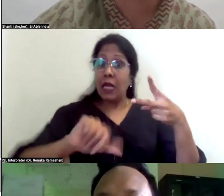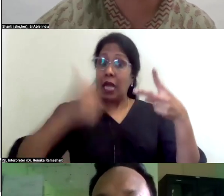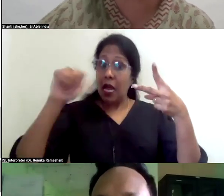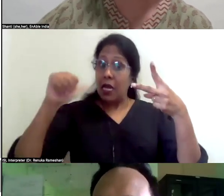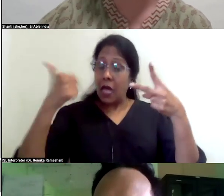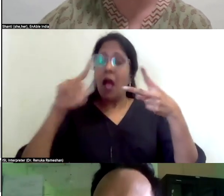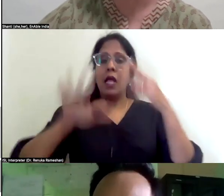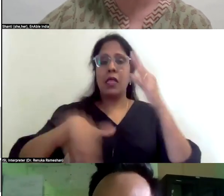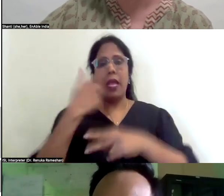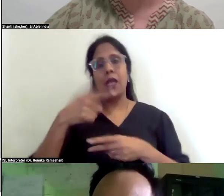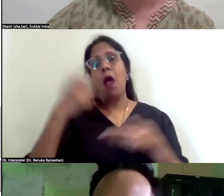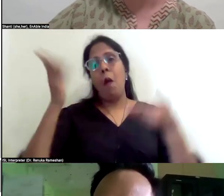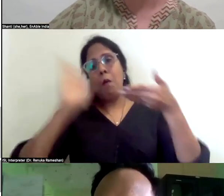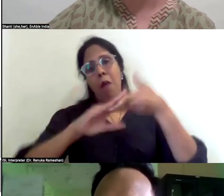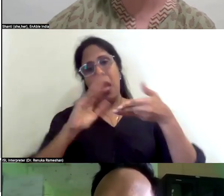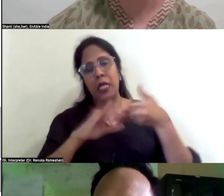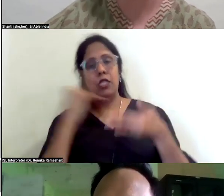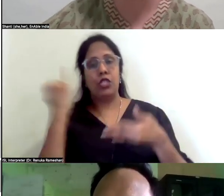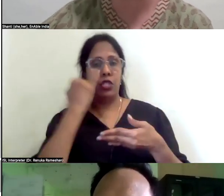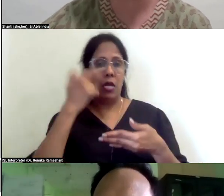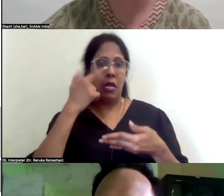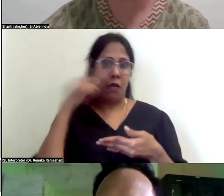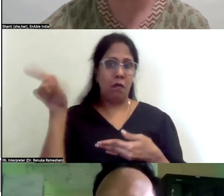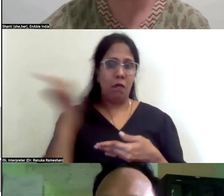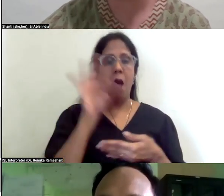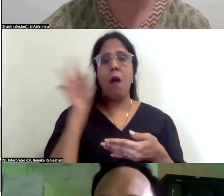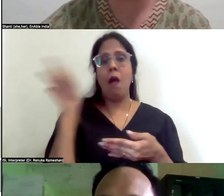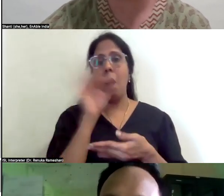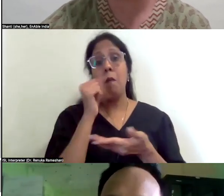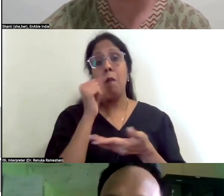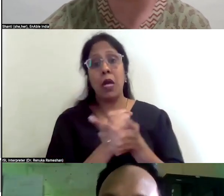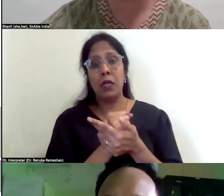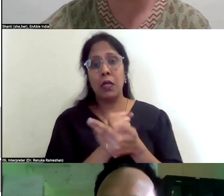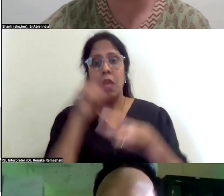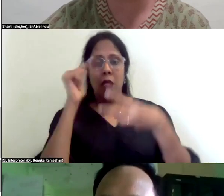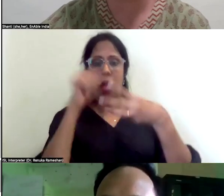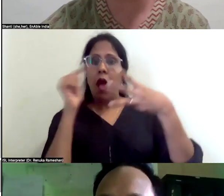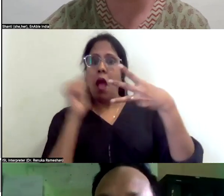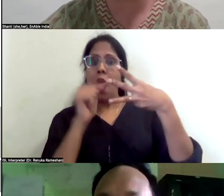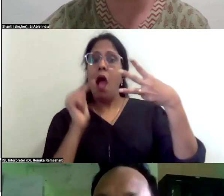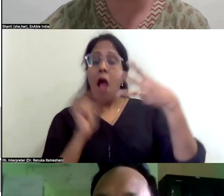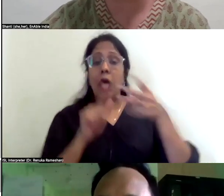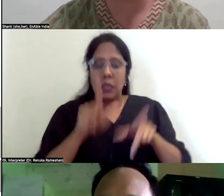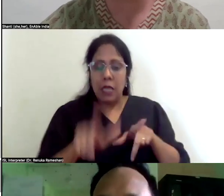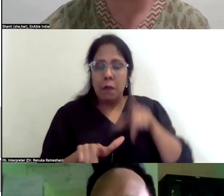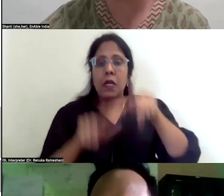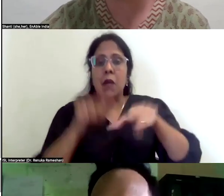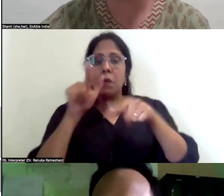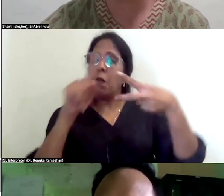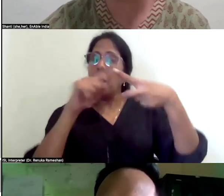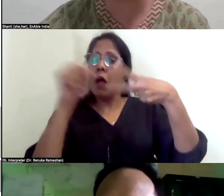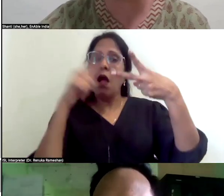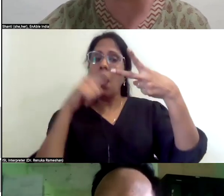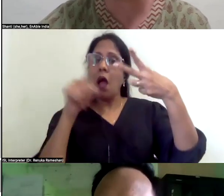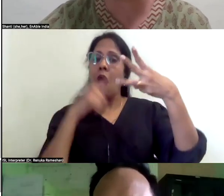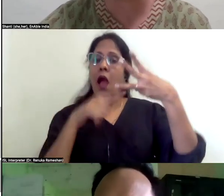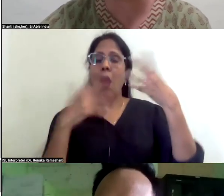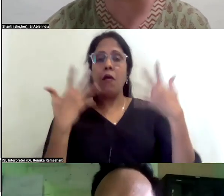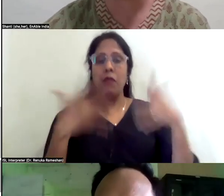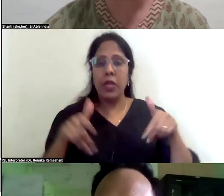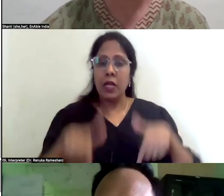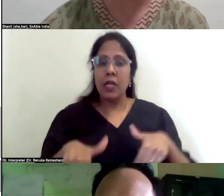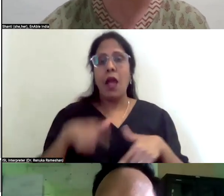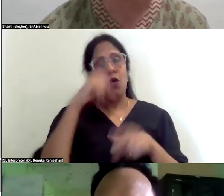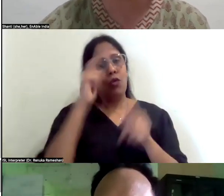have to look for his marriage. And now it all done step by step, and now I'm here in Enability and